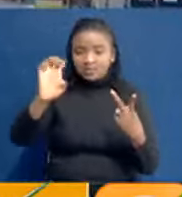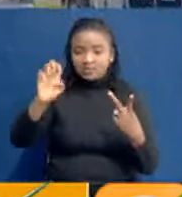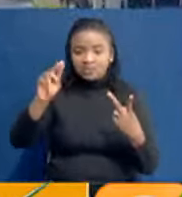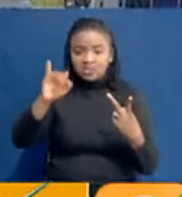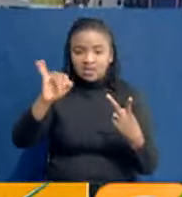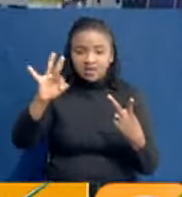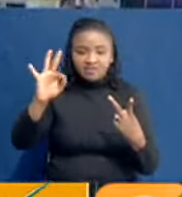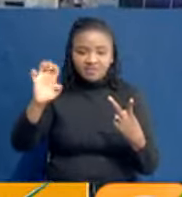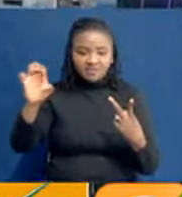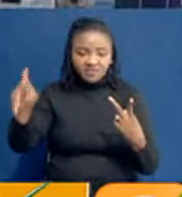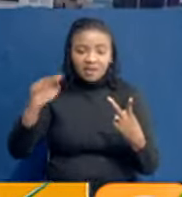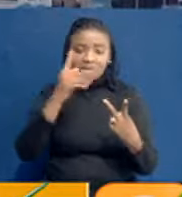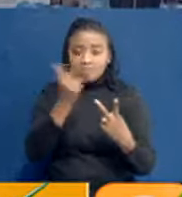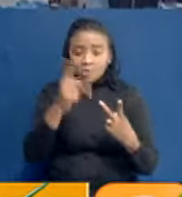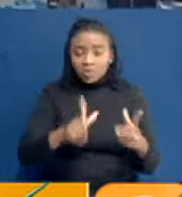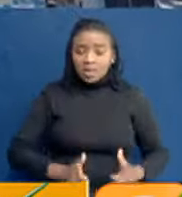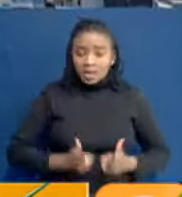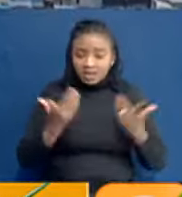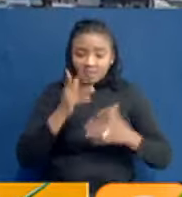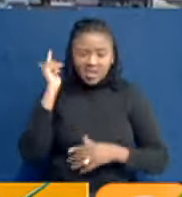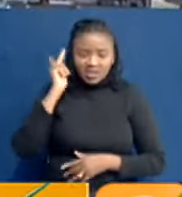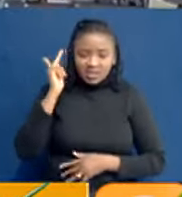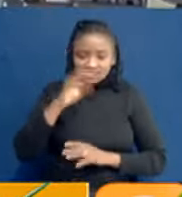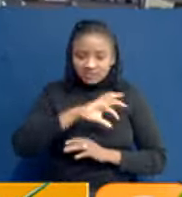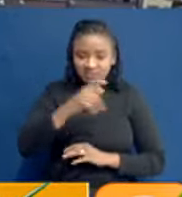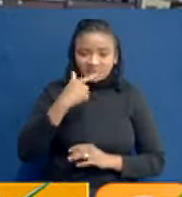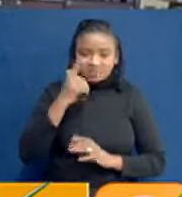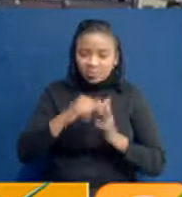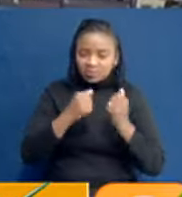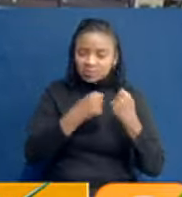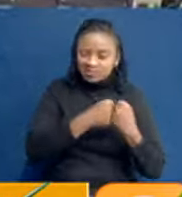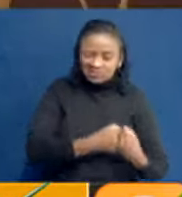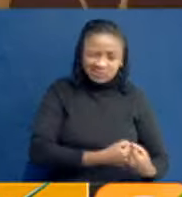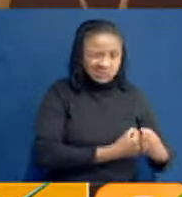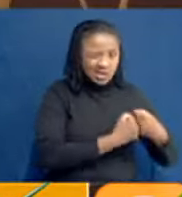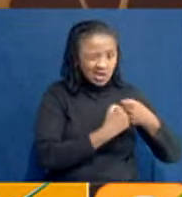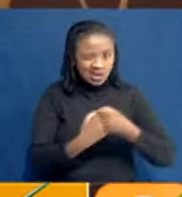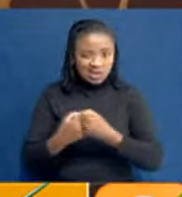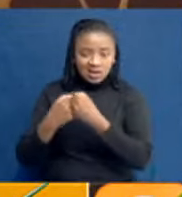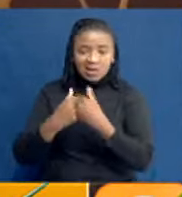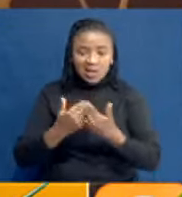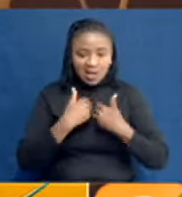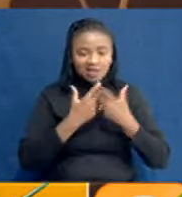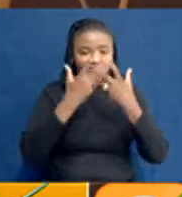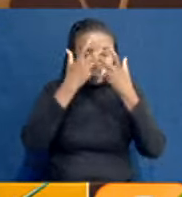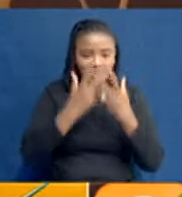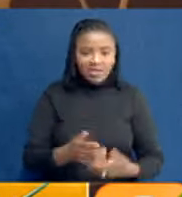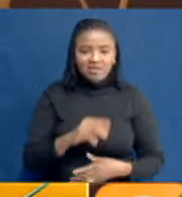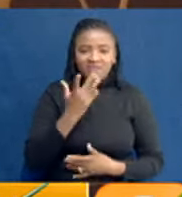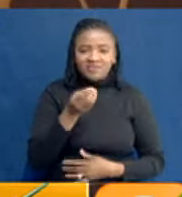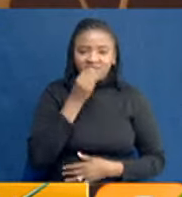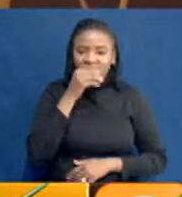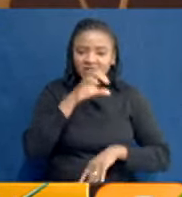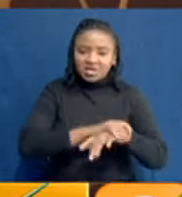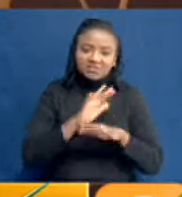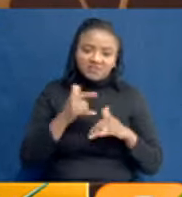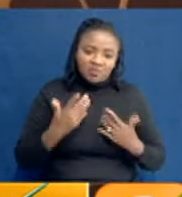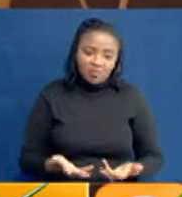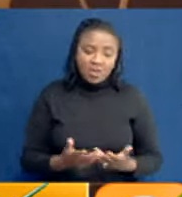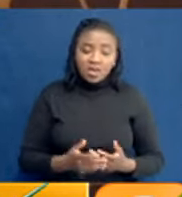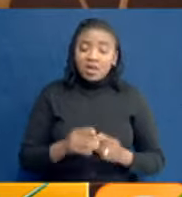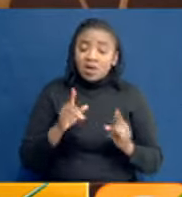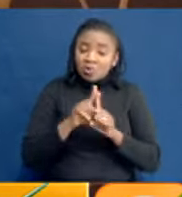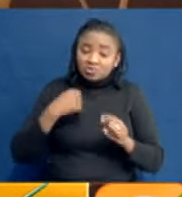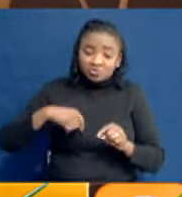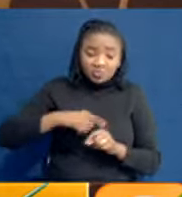say they are grappling with the cost of putting their food on their table. We are struggling even because of the source of income. Ama